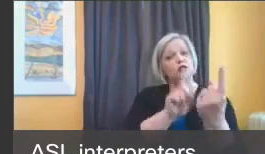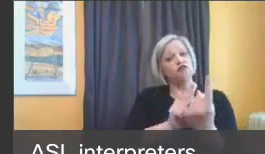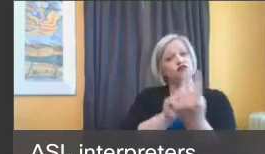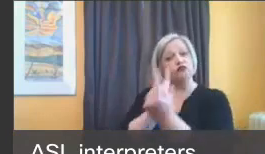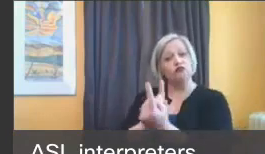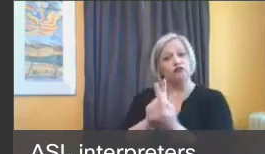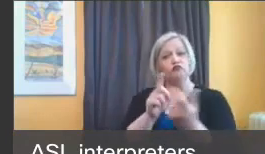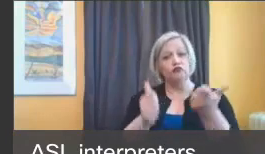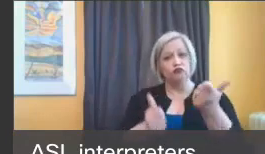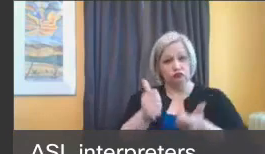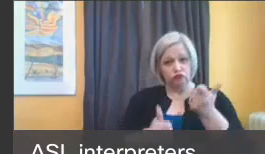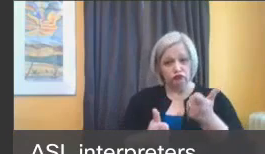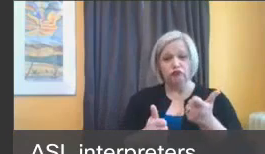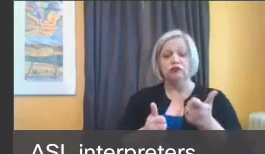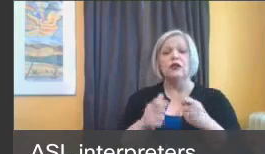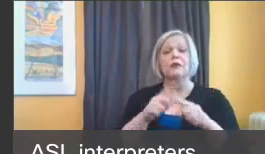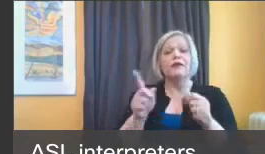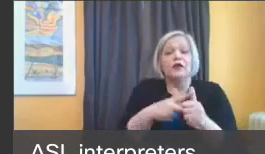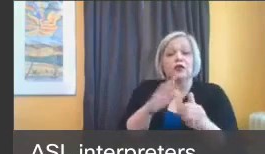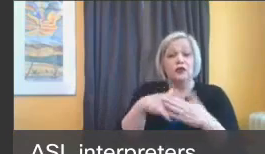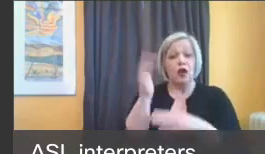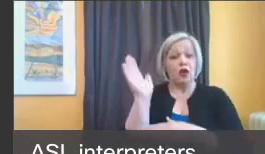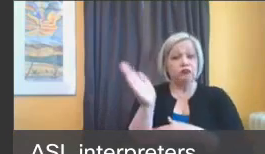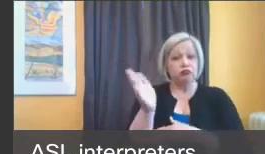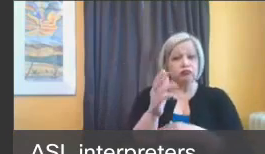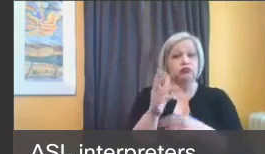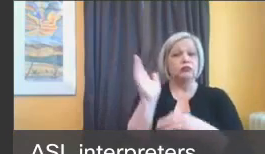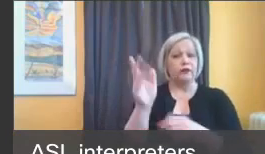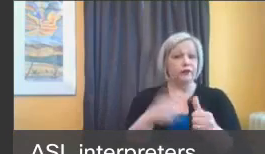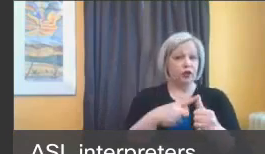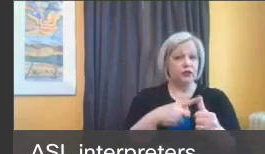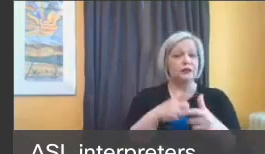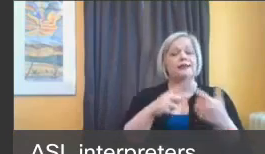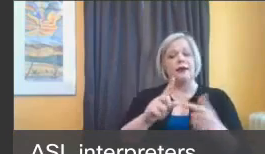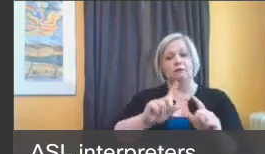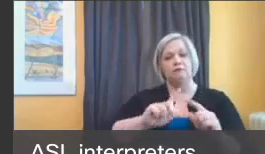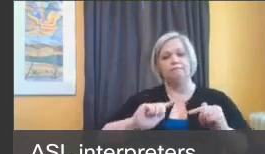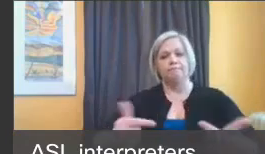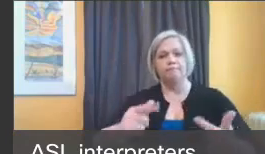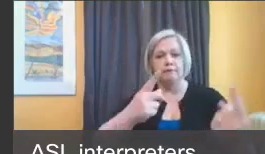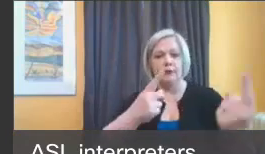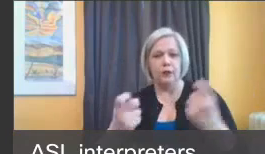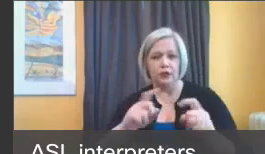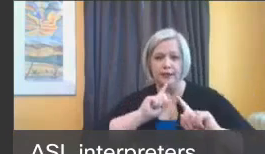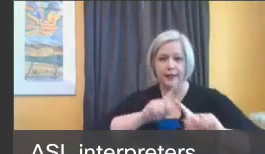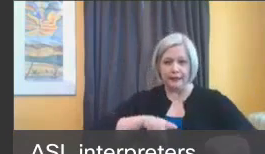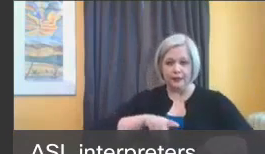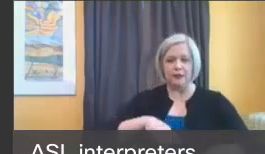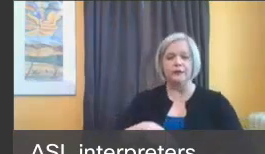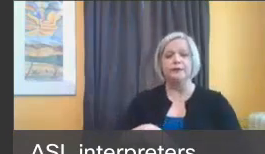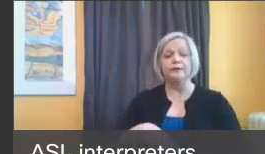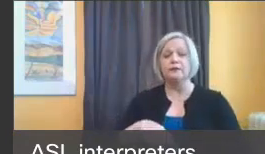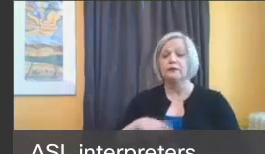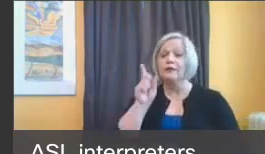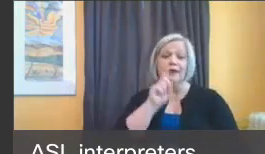panel after all panelists have had the opportunity to provide their prepared statements. Committee members must be recognized